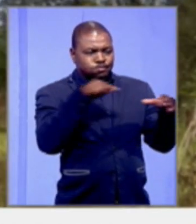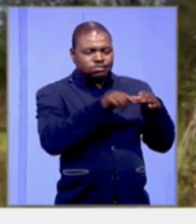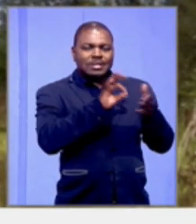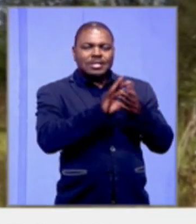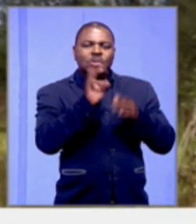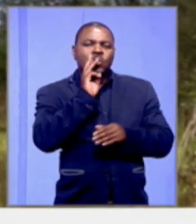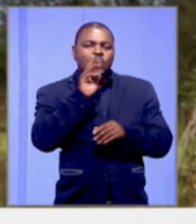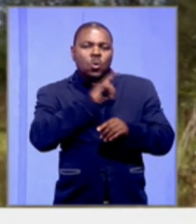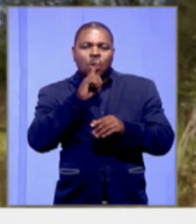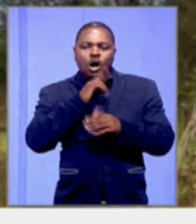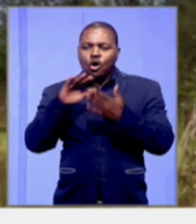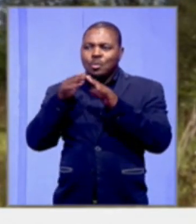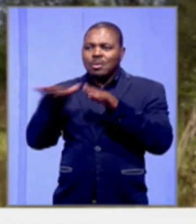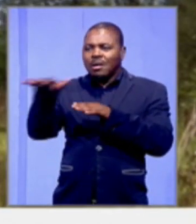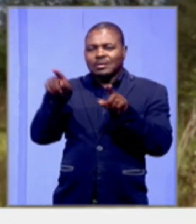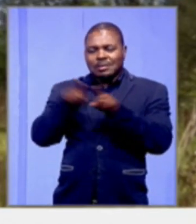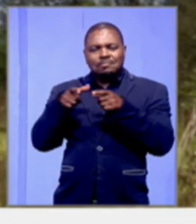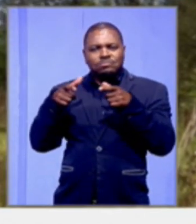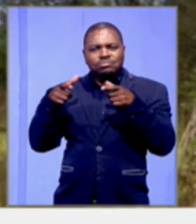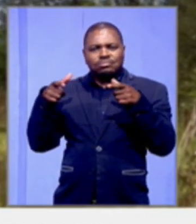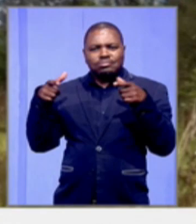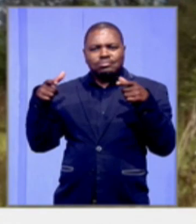ka ge motse wa Standerton o gola.